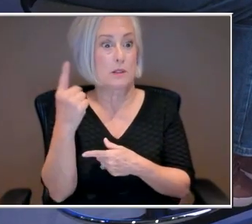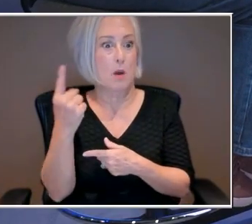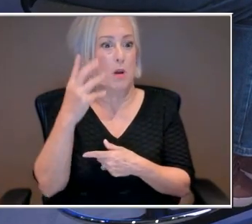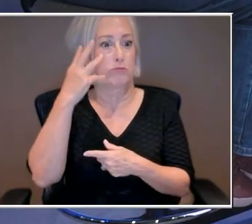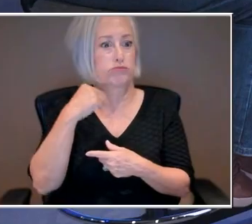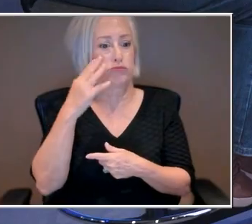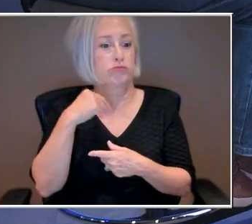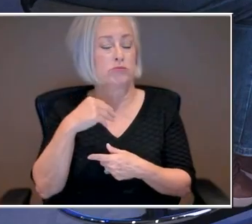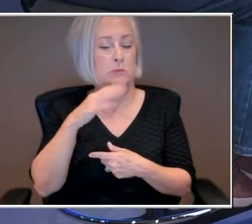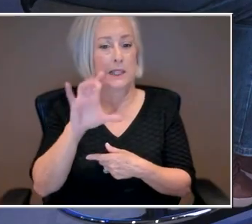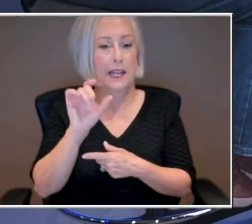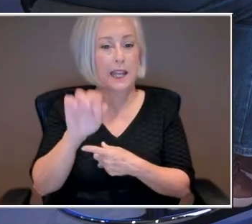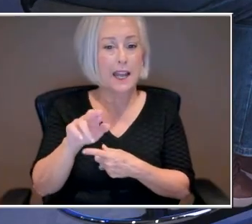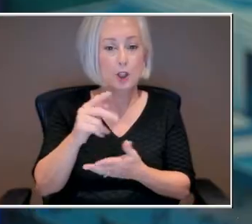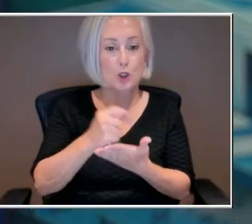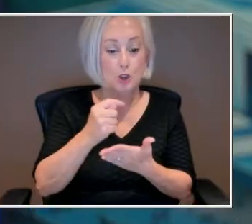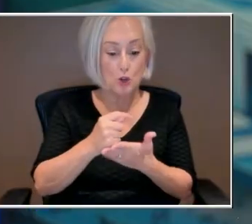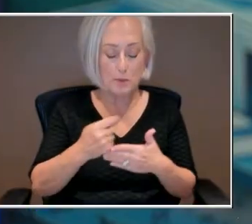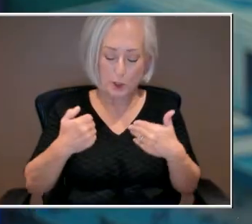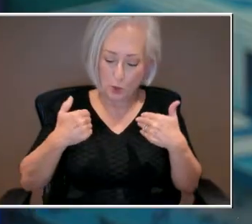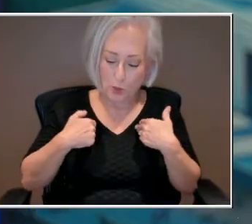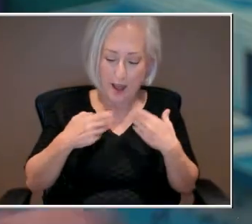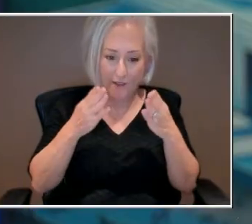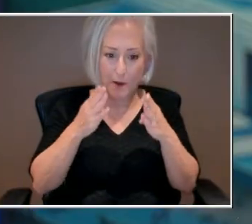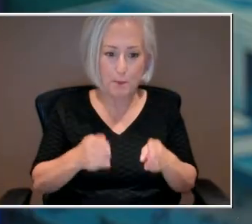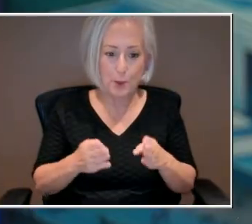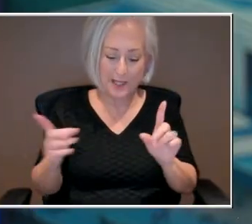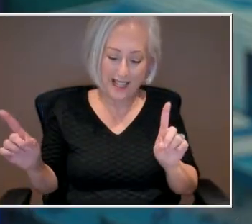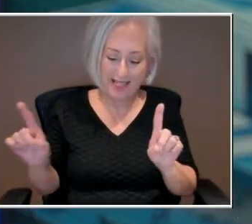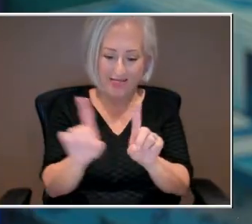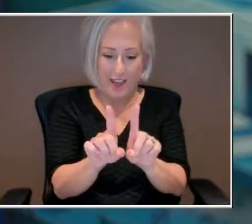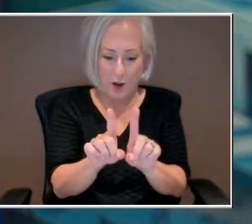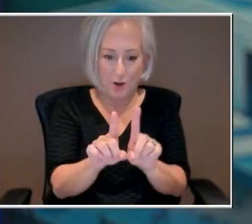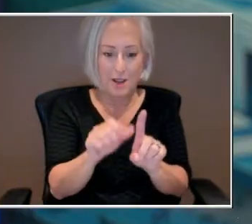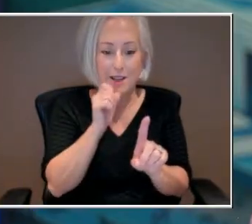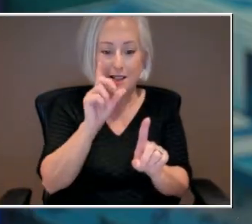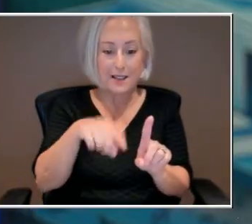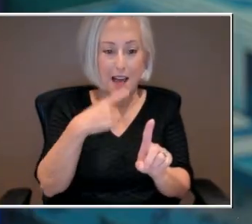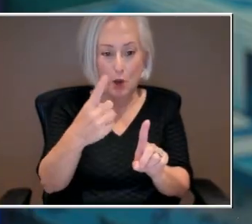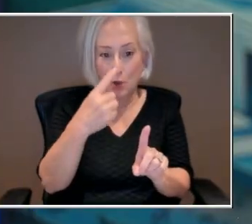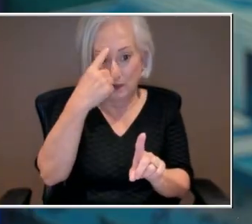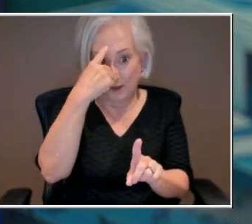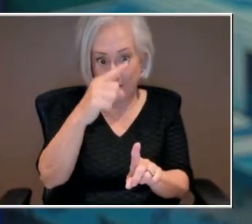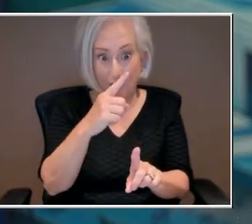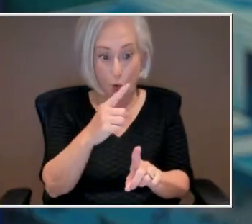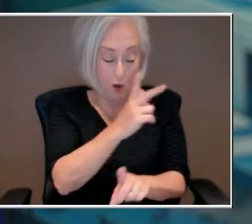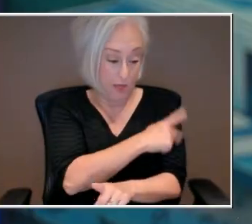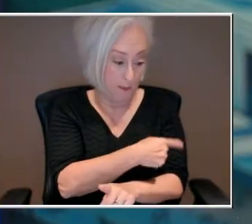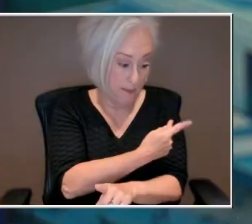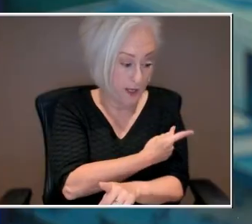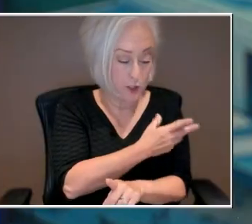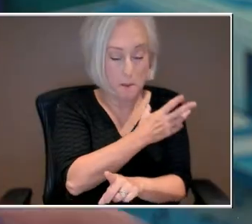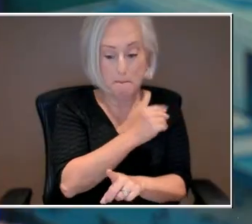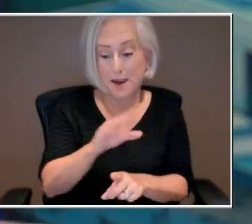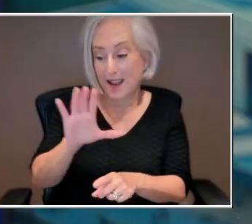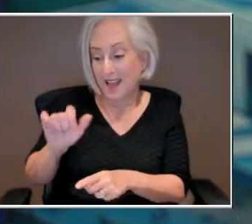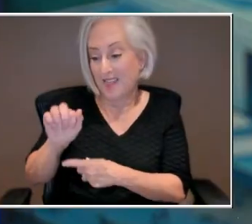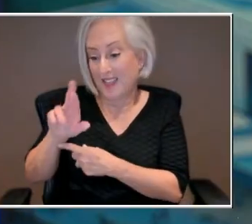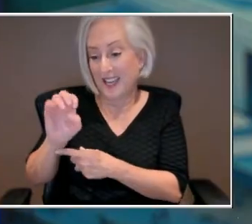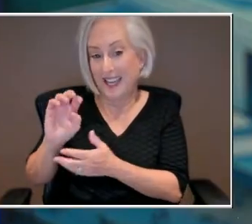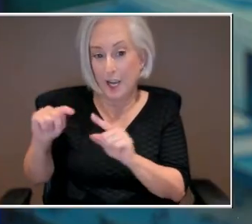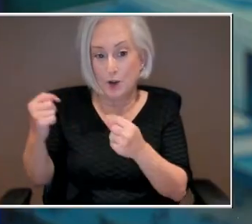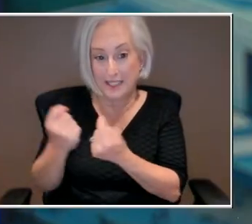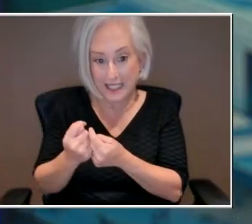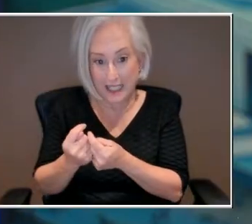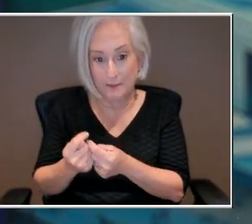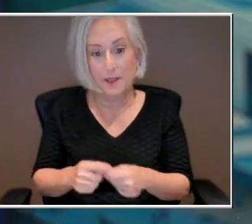have a person there, both for the patient but for the care team. I mean, we know that if Jordan's having a problem, Josie's going to